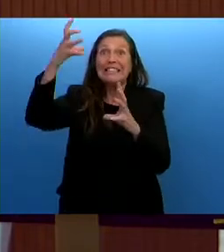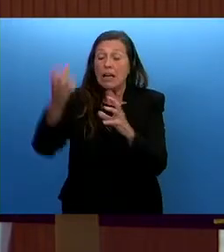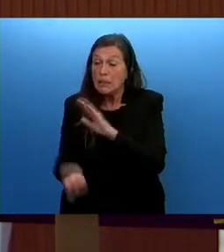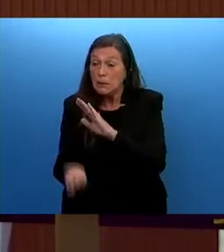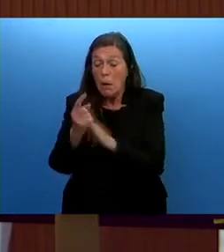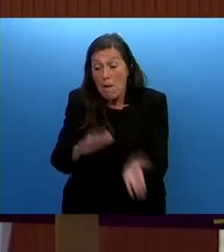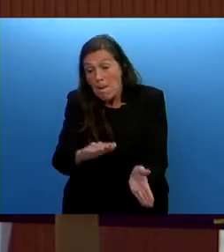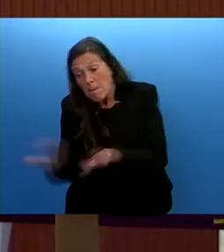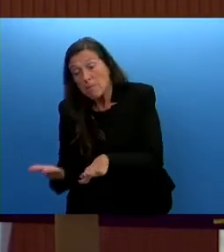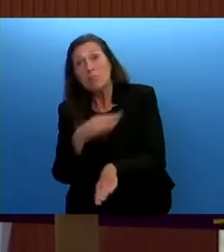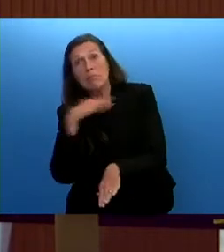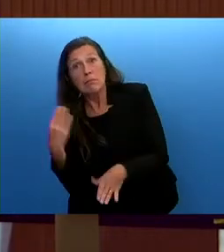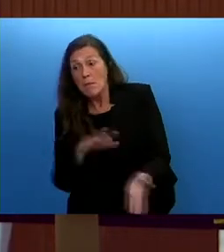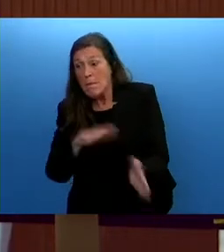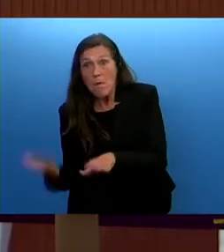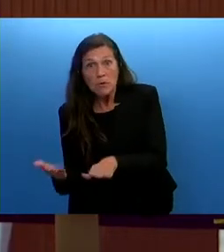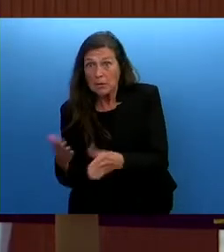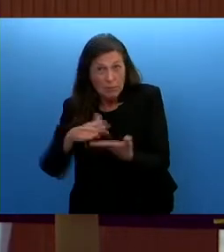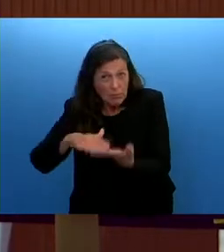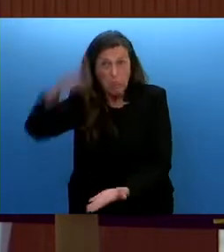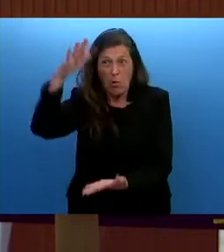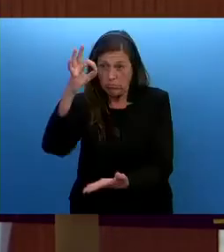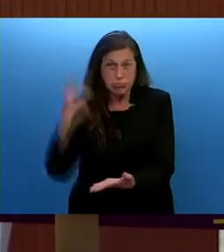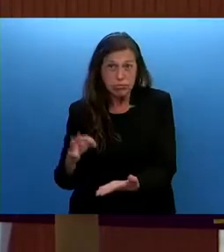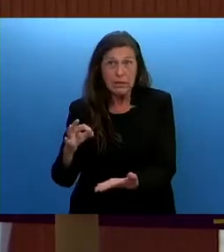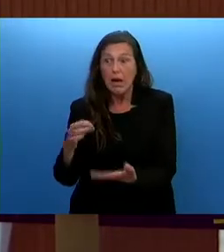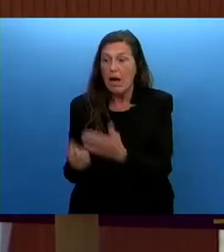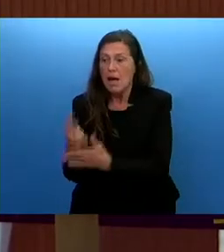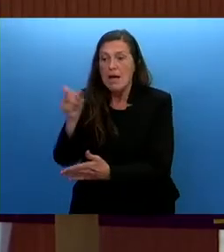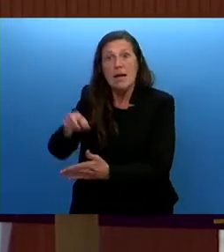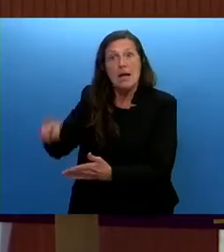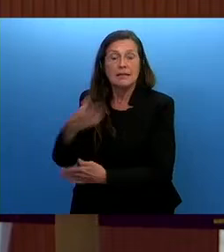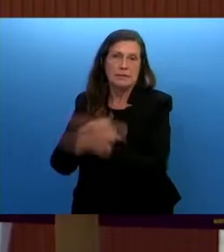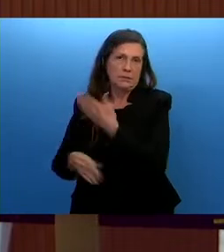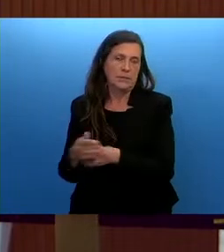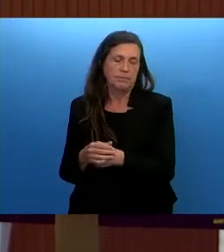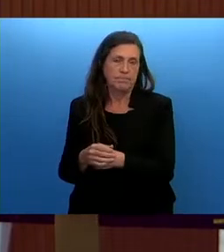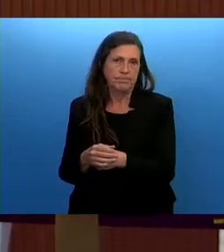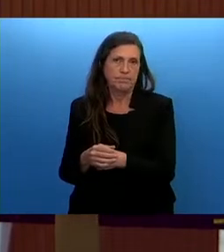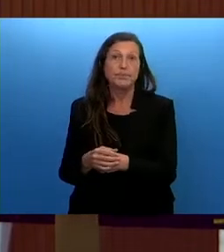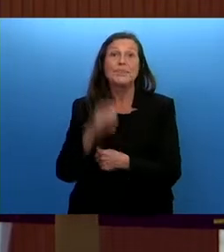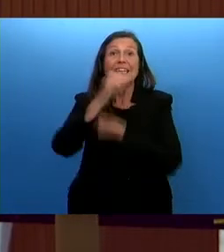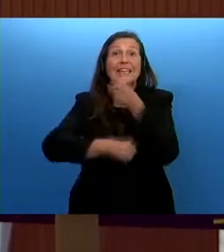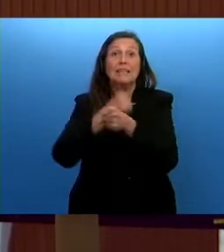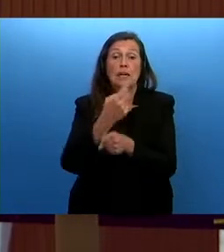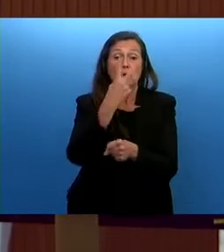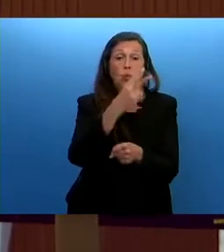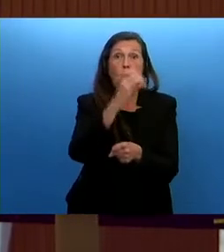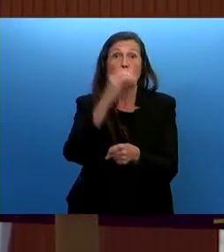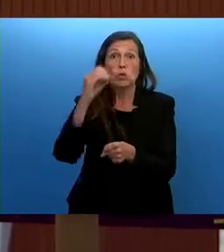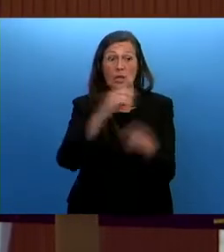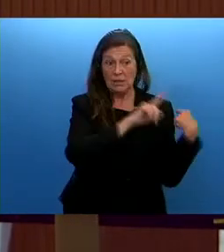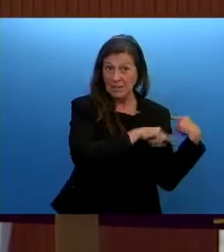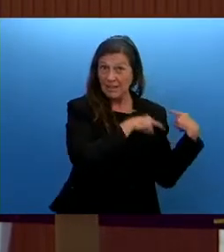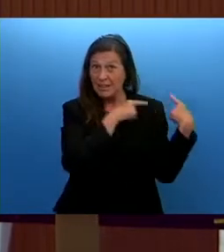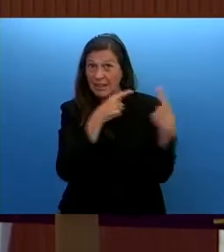with income and the quality of risk governance. Since the year 2000, almost 90% of